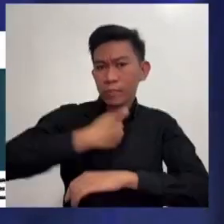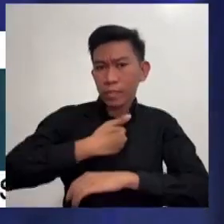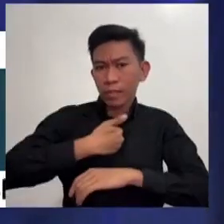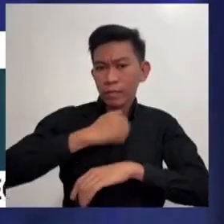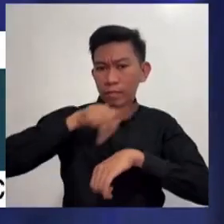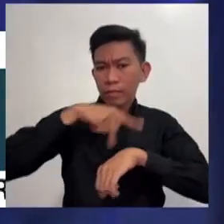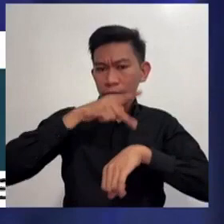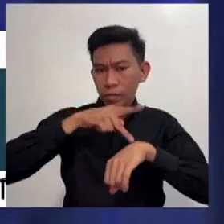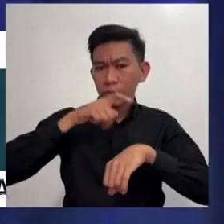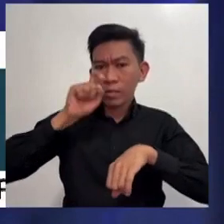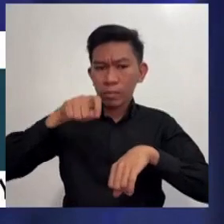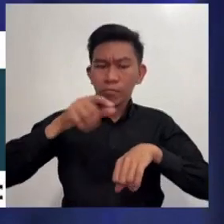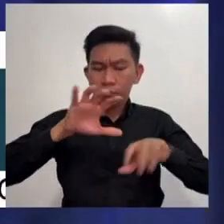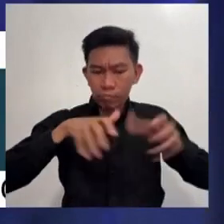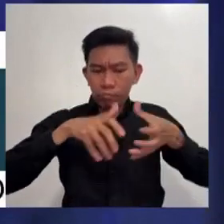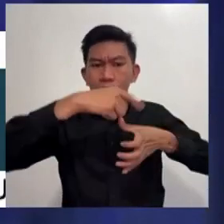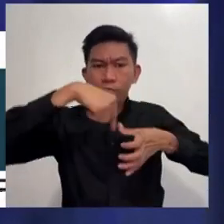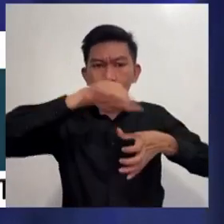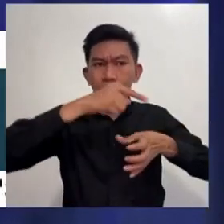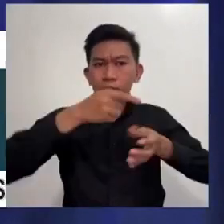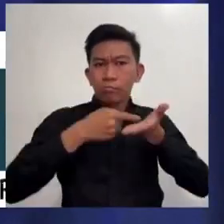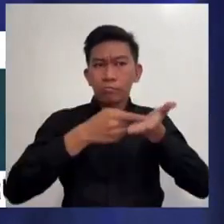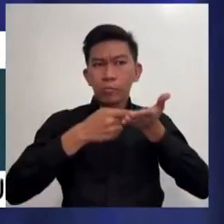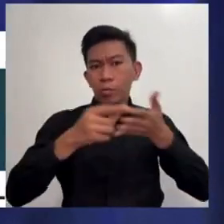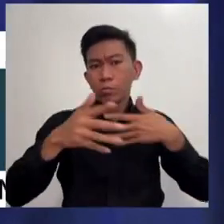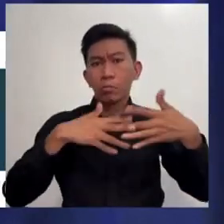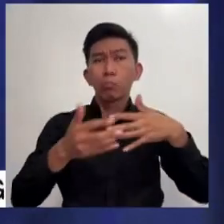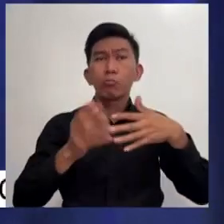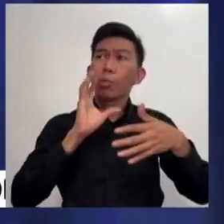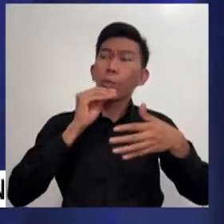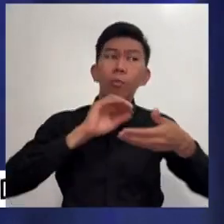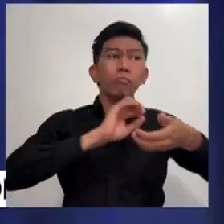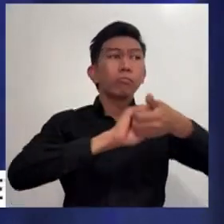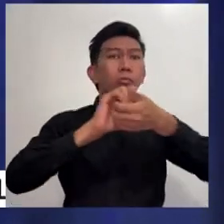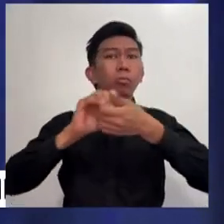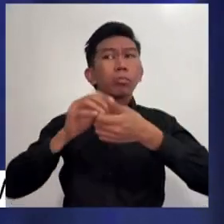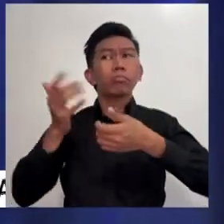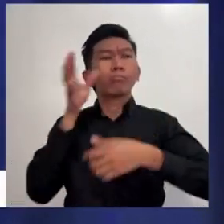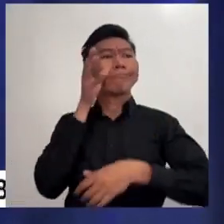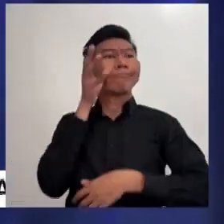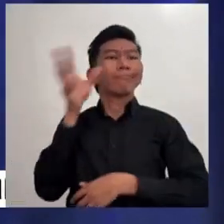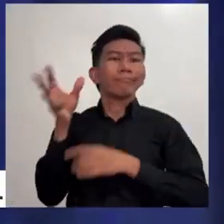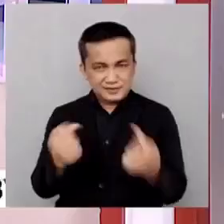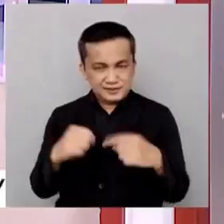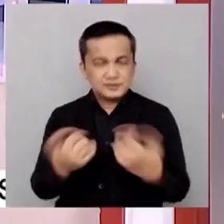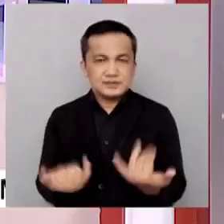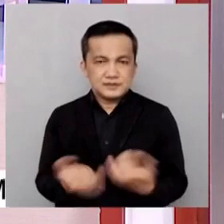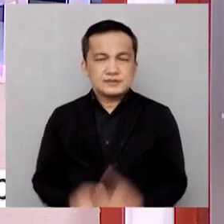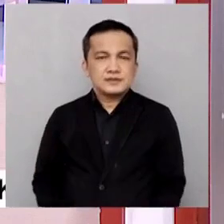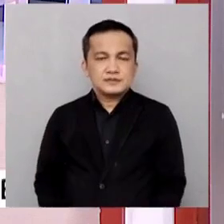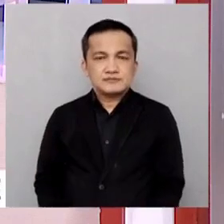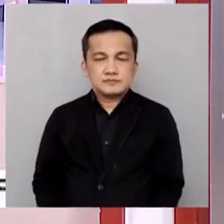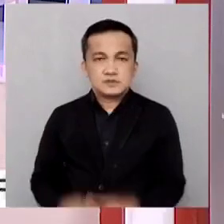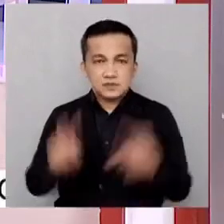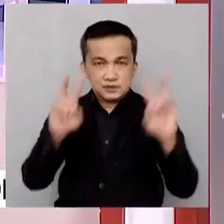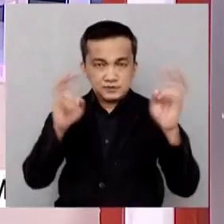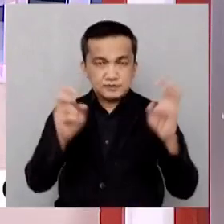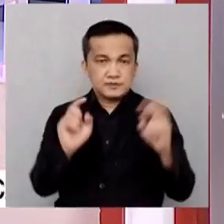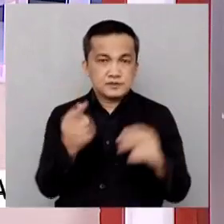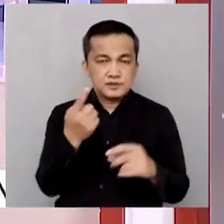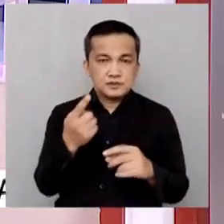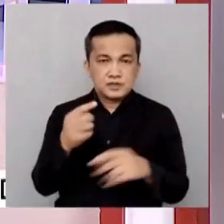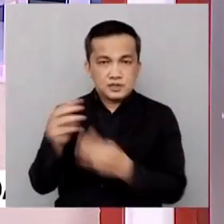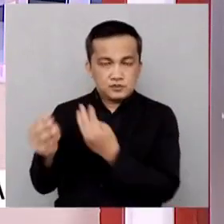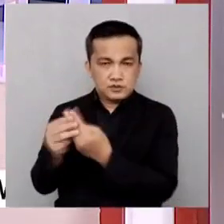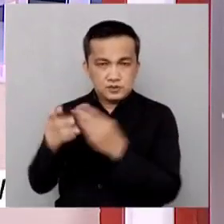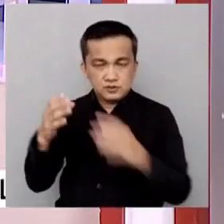usapin. Kung sino man ang ipartner natin, wala nang pakialam yung ibang mga tao dyan. A Muntinlupa court's decision